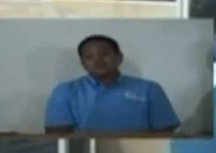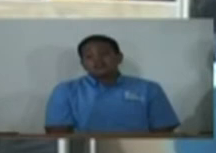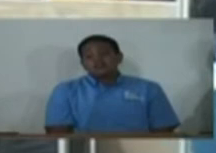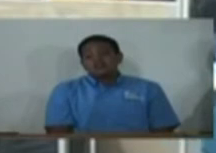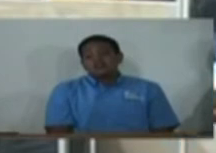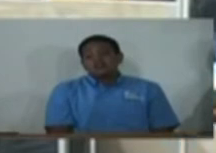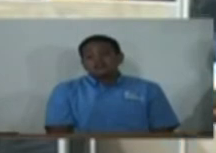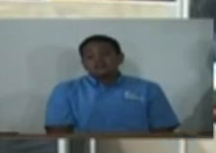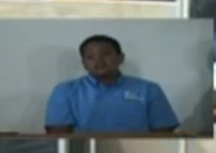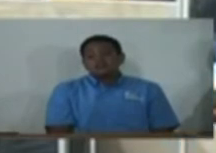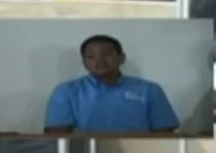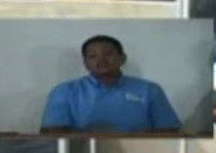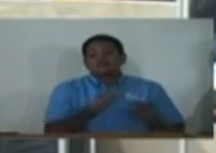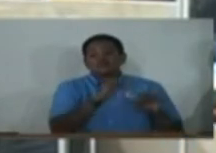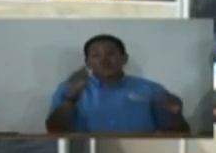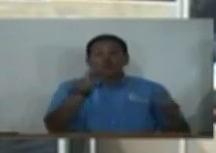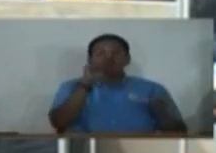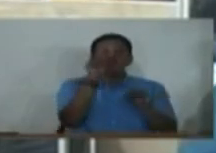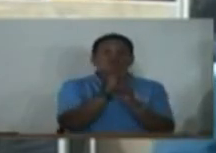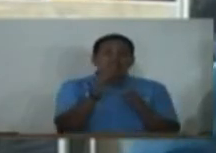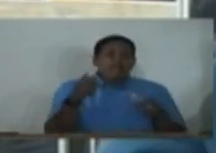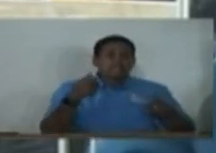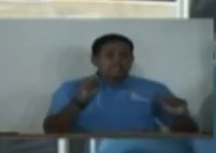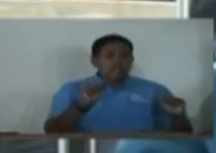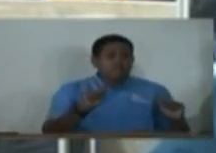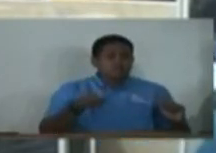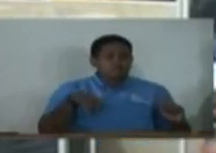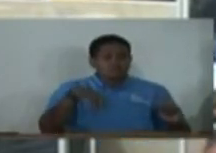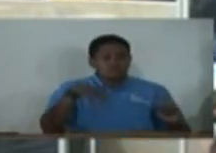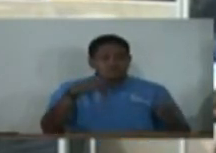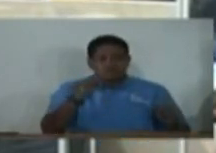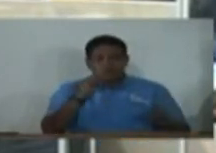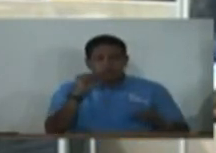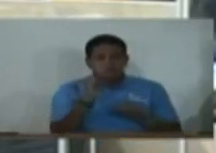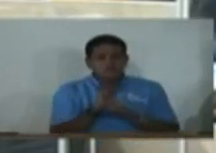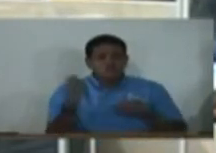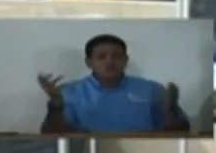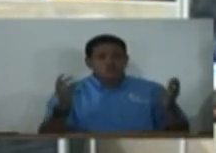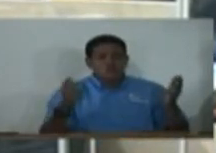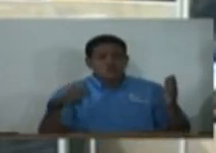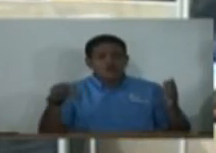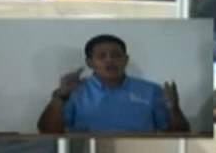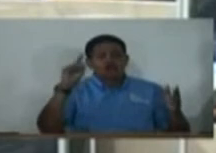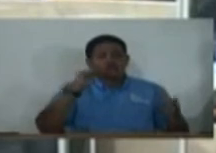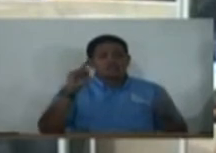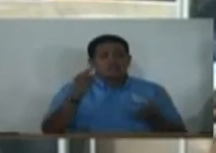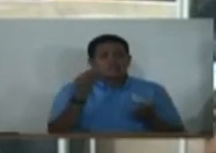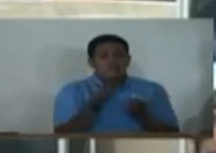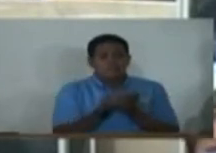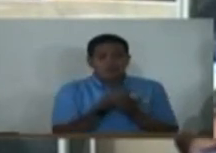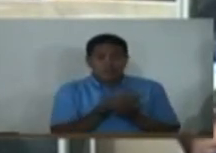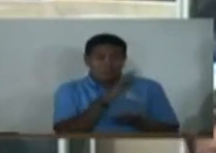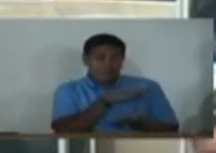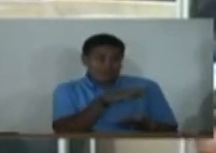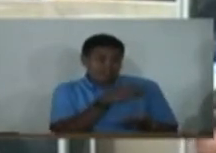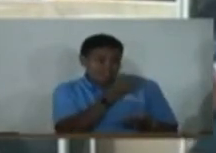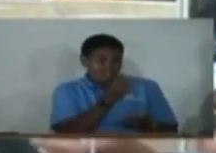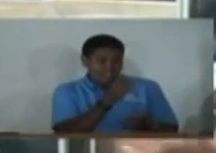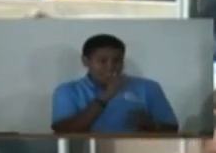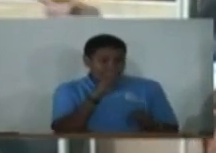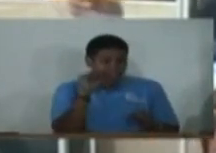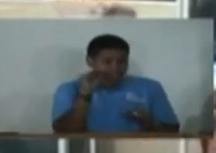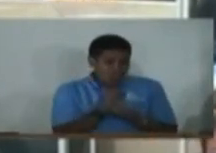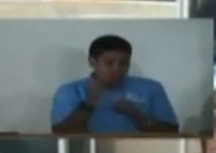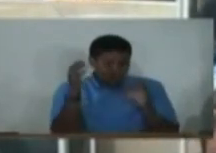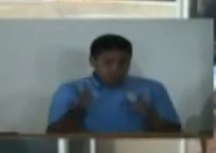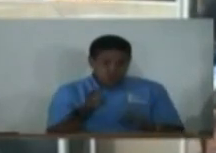There was no real attempt at trying to ensure that the designated beneficiary is the actual